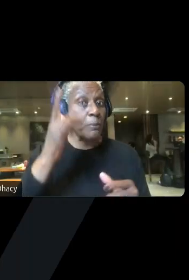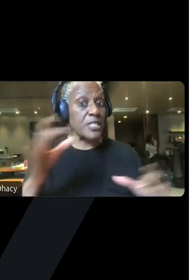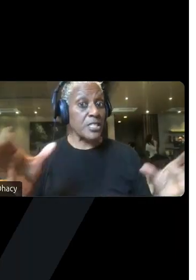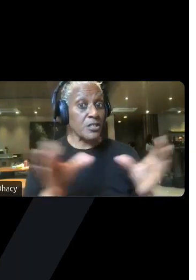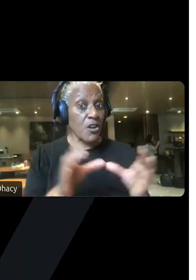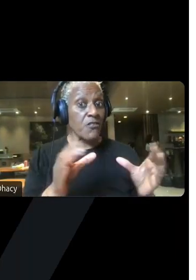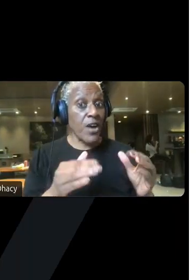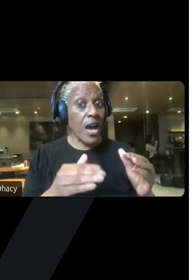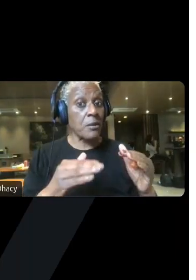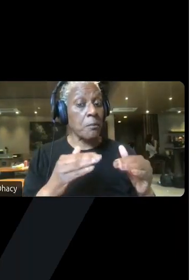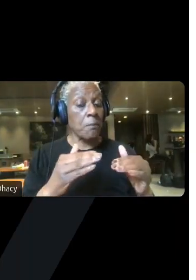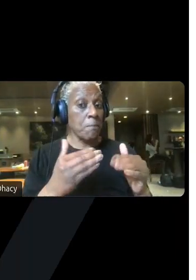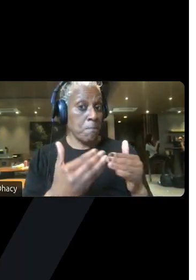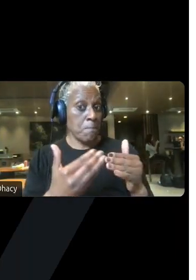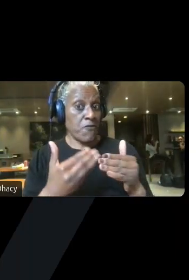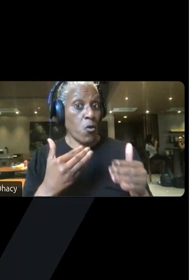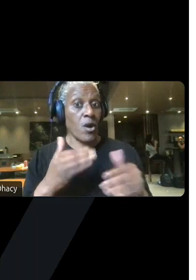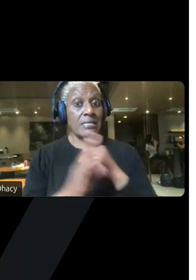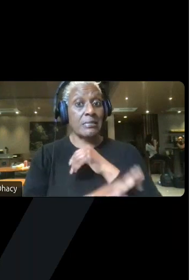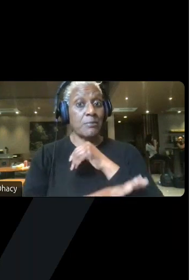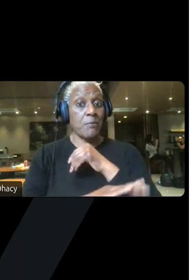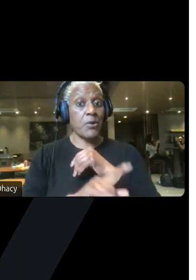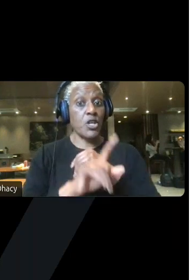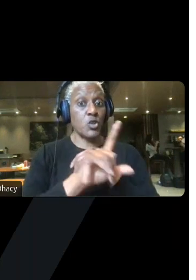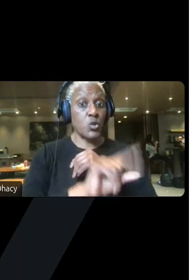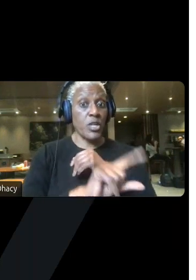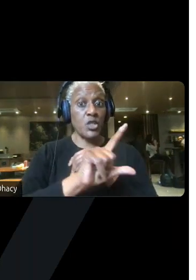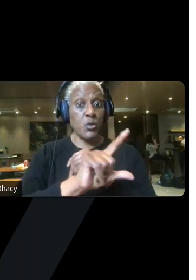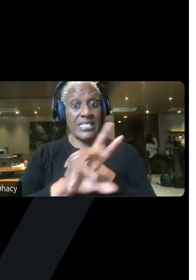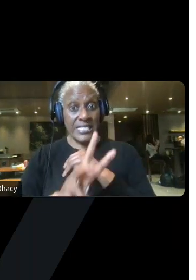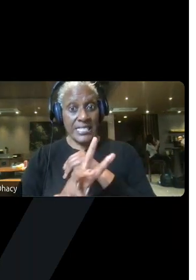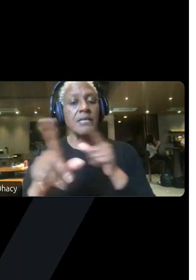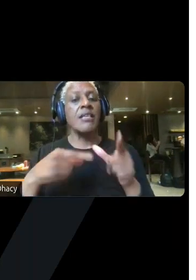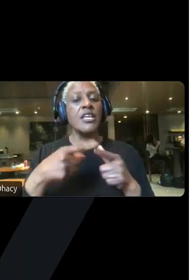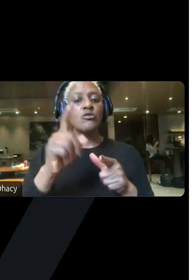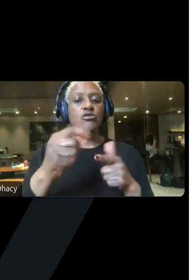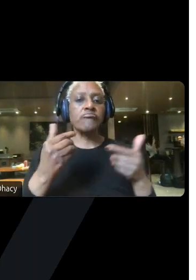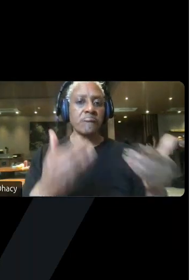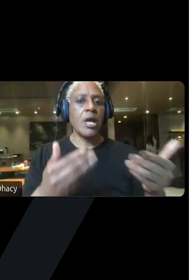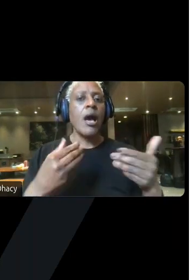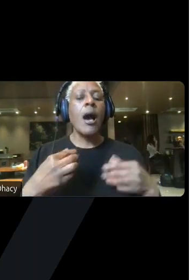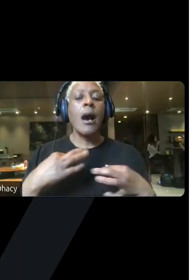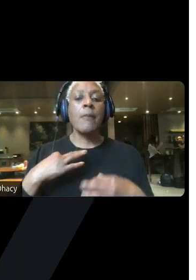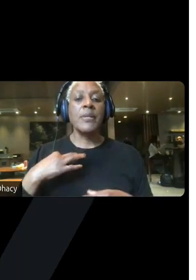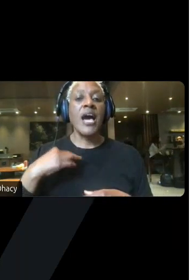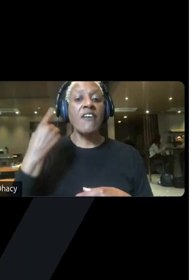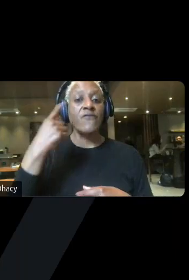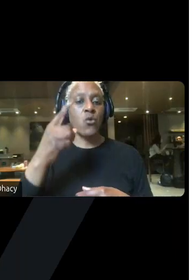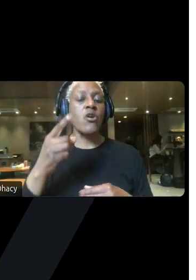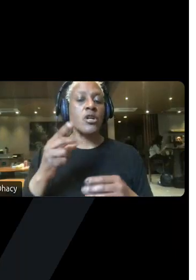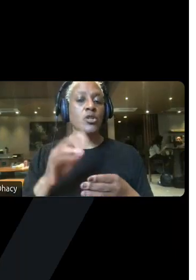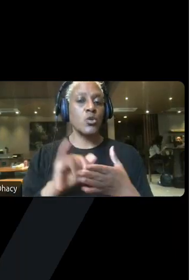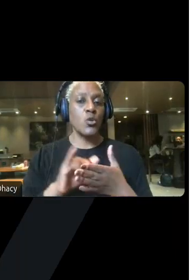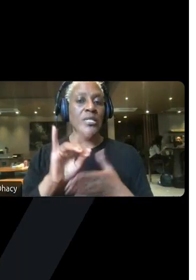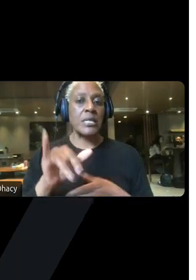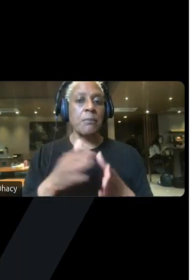2026, we recommend completing the New York City Public Schools teacher application at